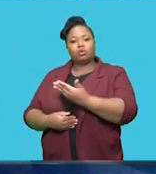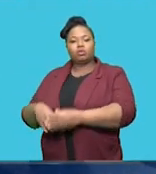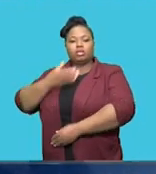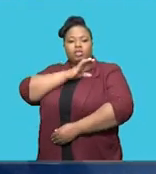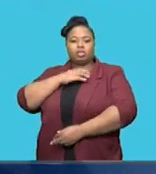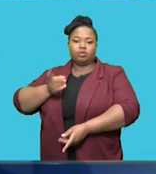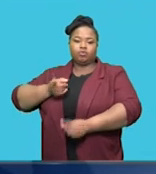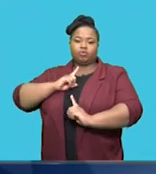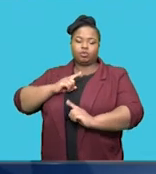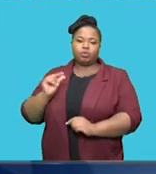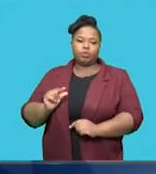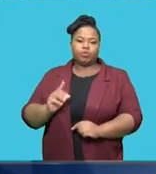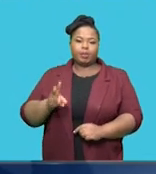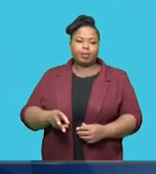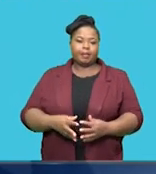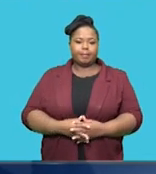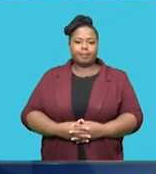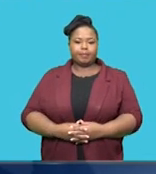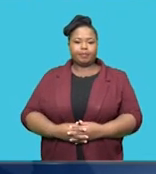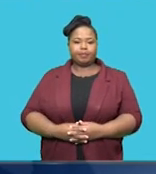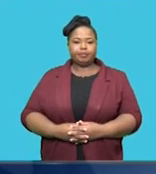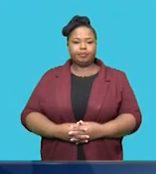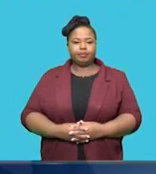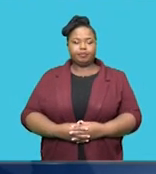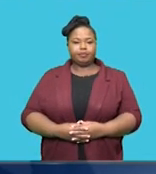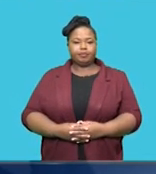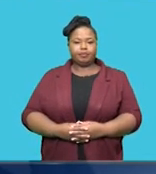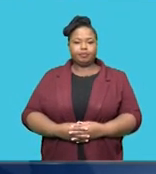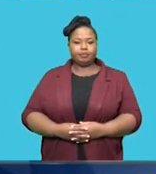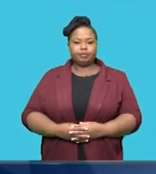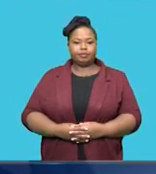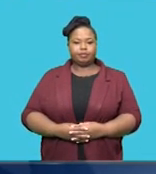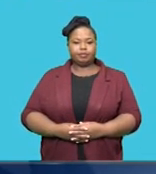get a response soon. For Soweto TV News, I am Zweli Banzi Mazibuko.